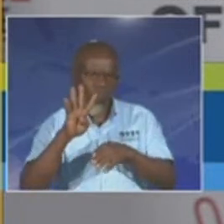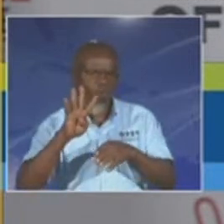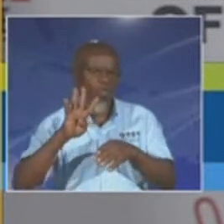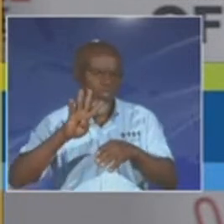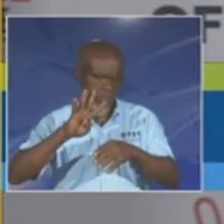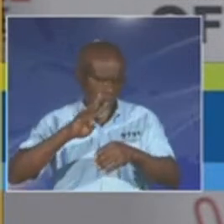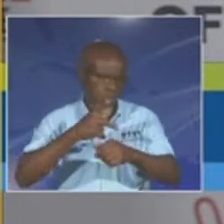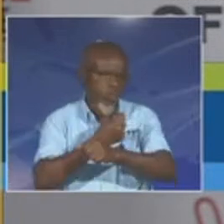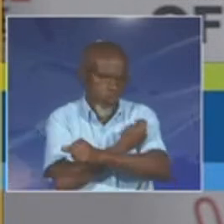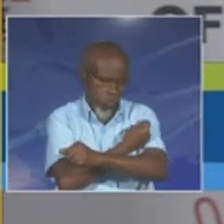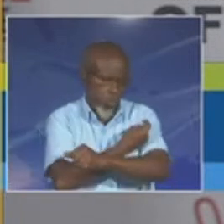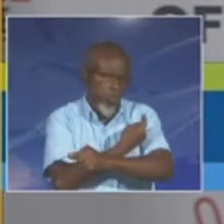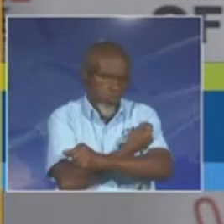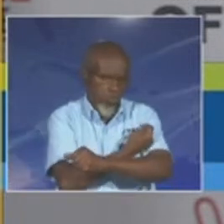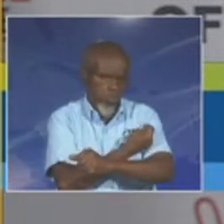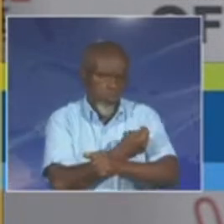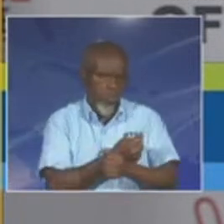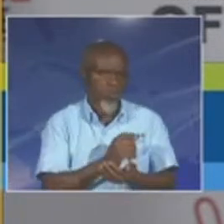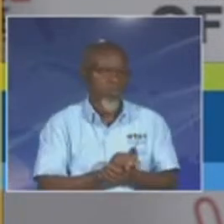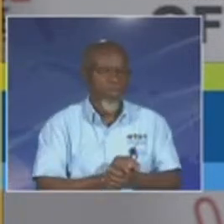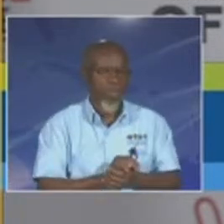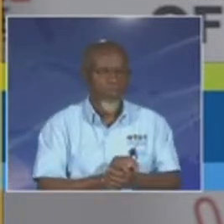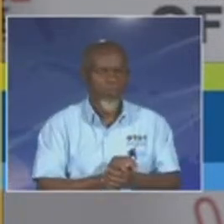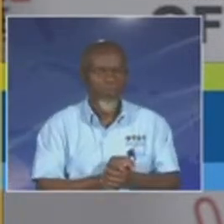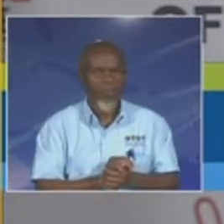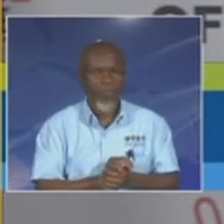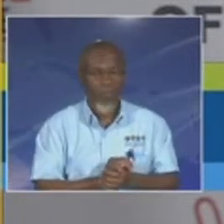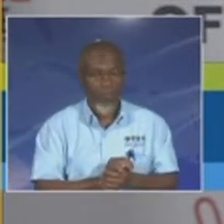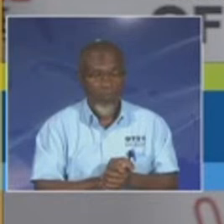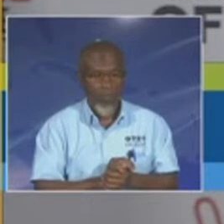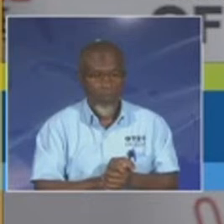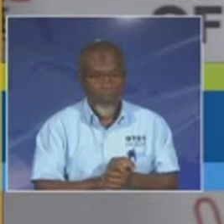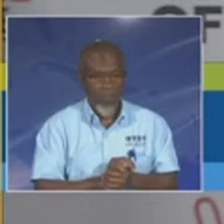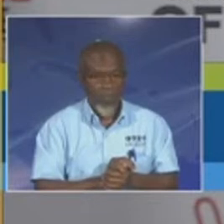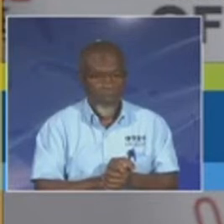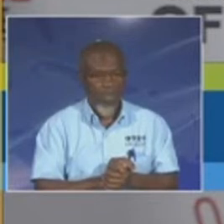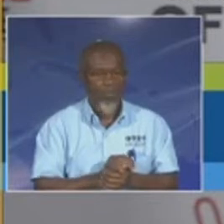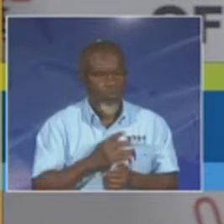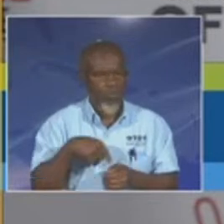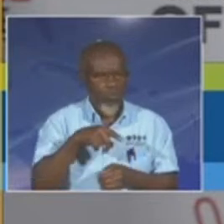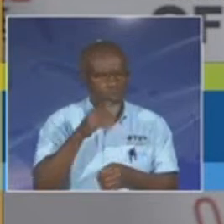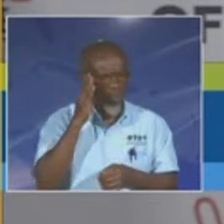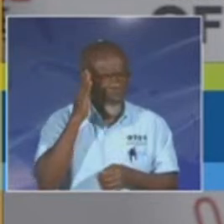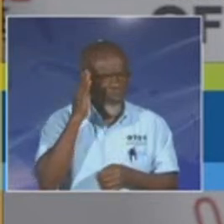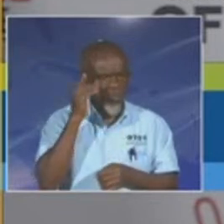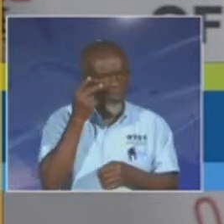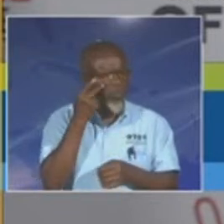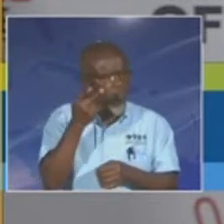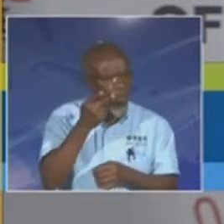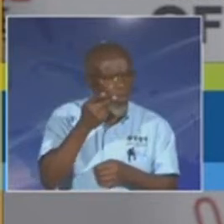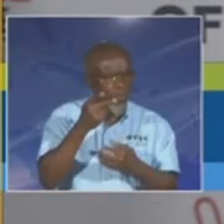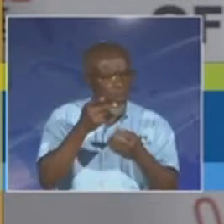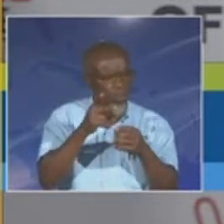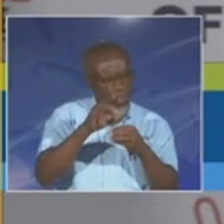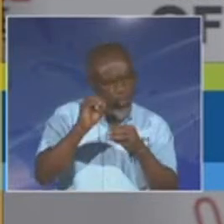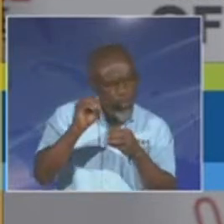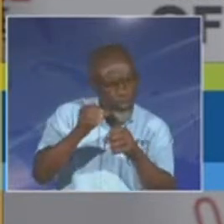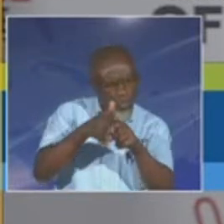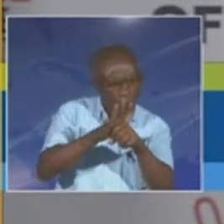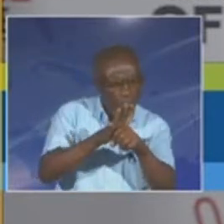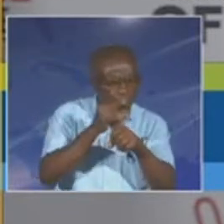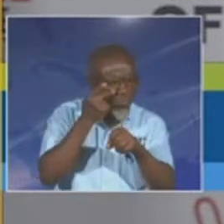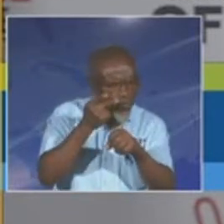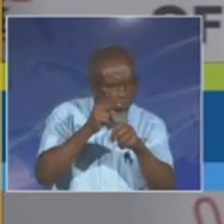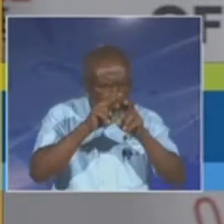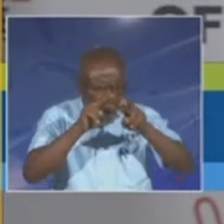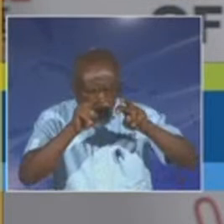nature of Omicron and how it is going forward, to determine if we will need a fourth dose, if and when, and certainly timing. What we have to